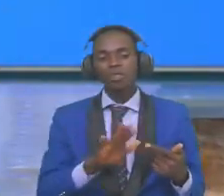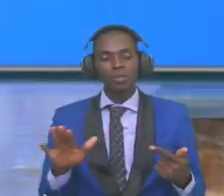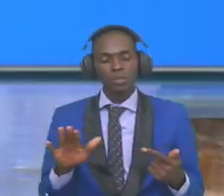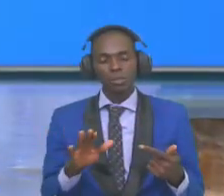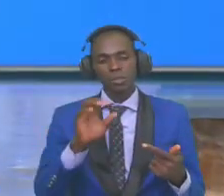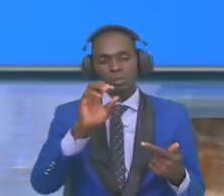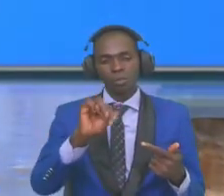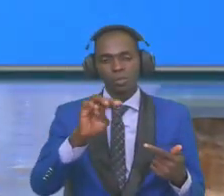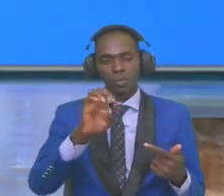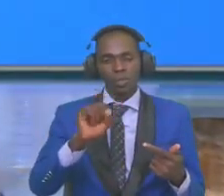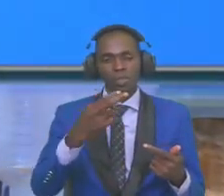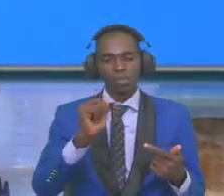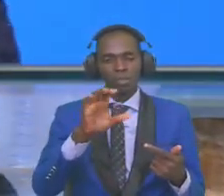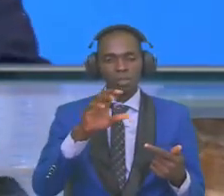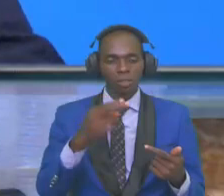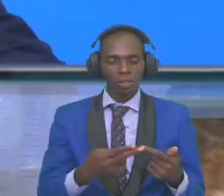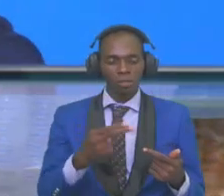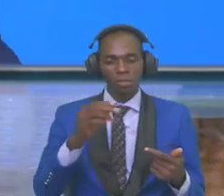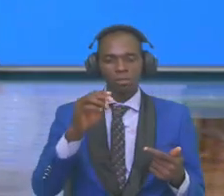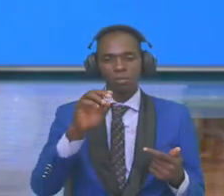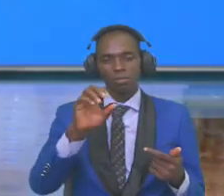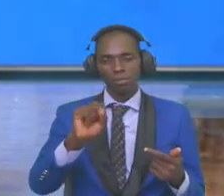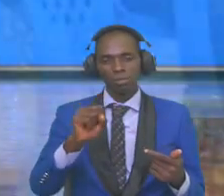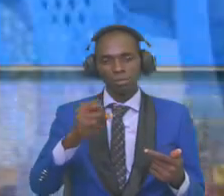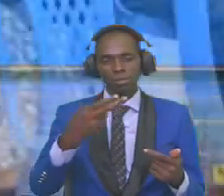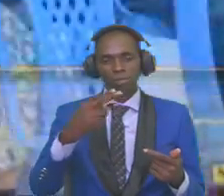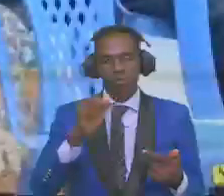been raised up, and Nebuchadnezzar said,